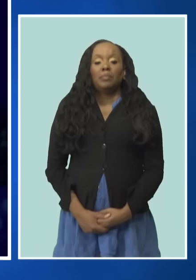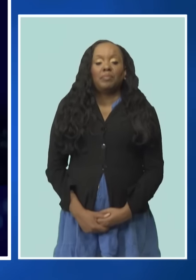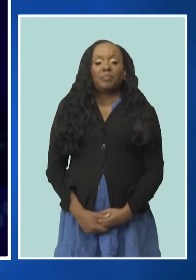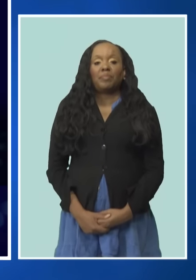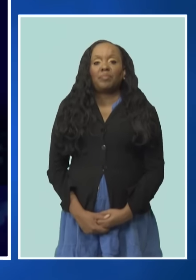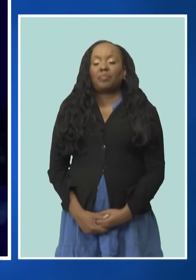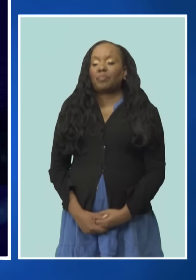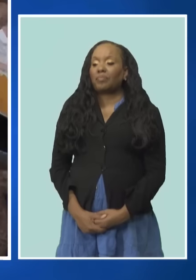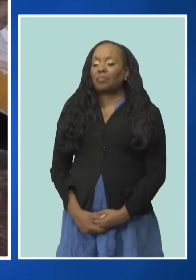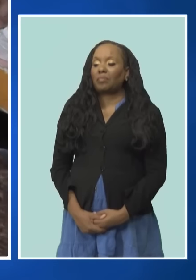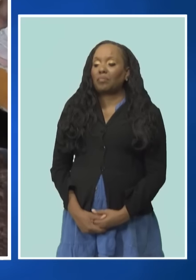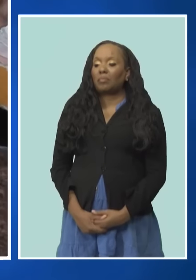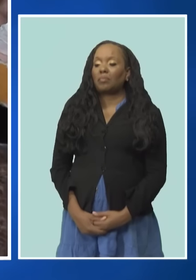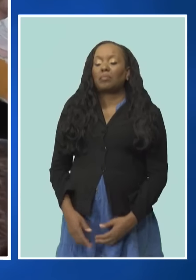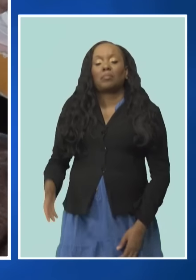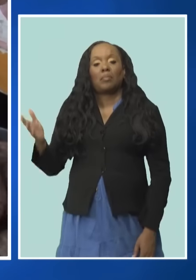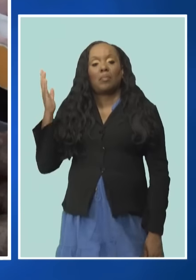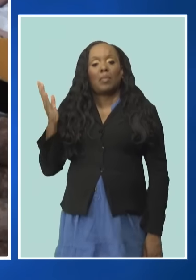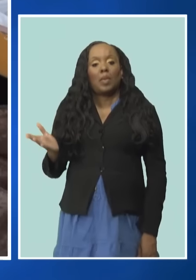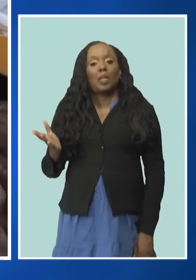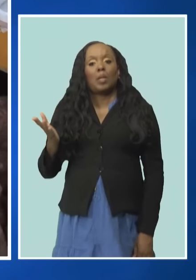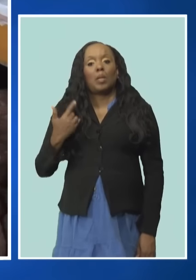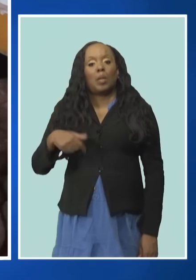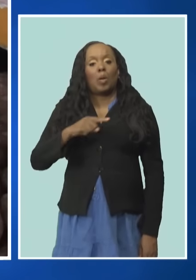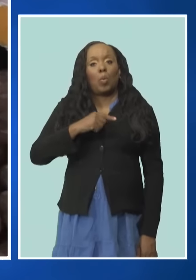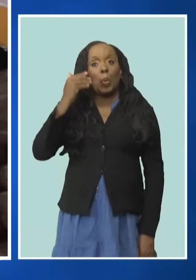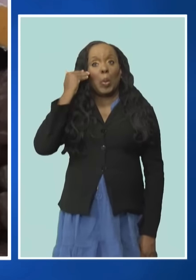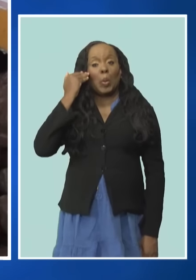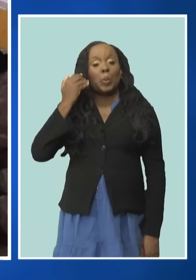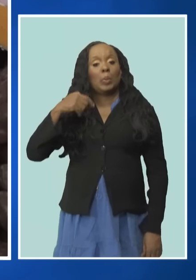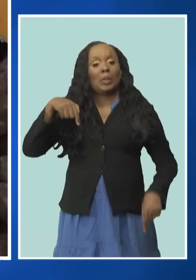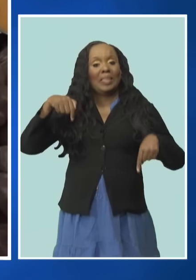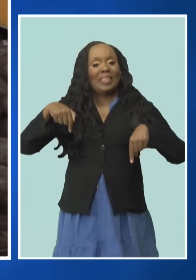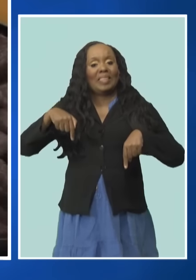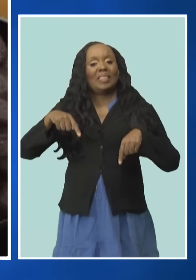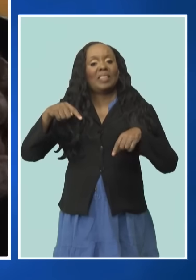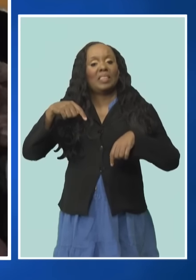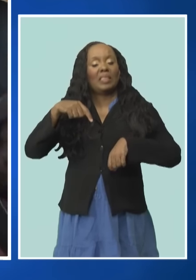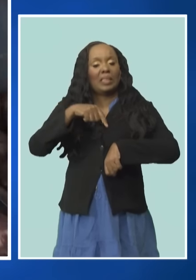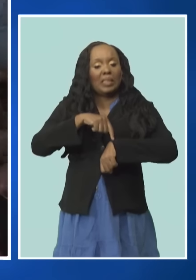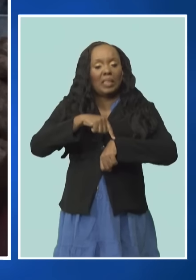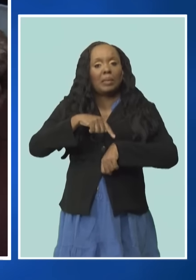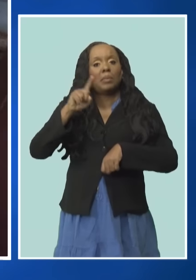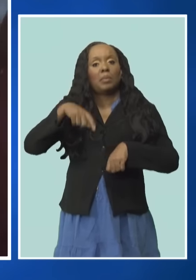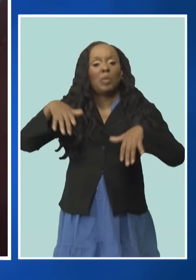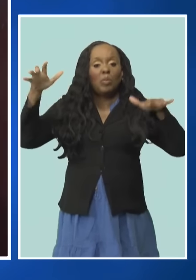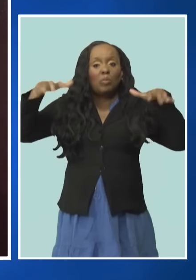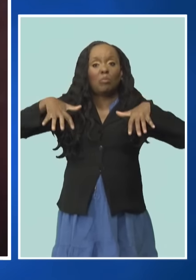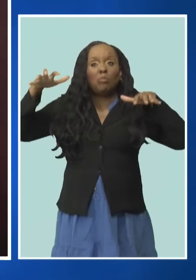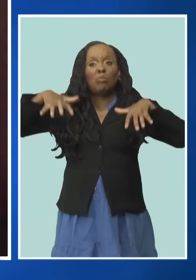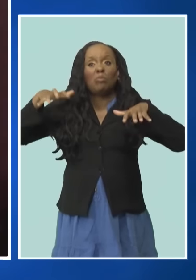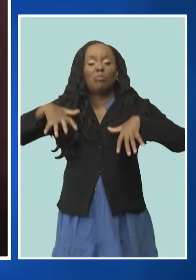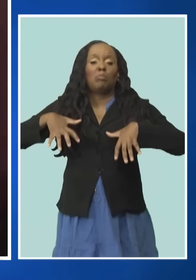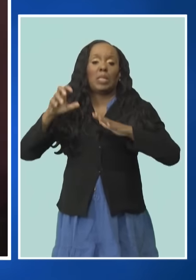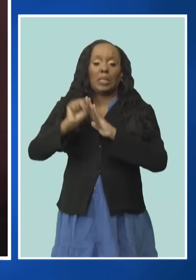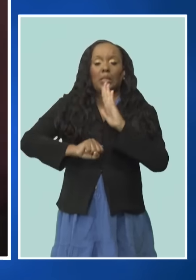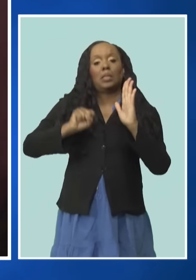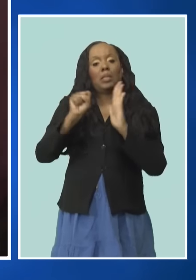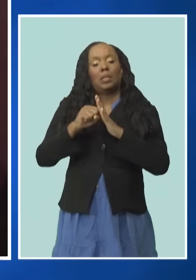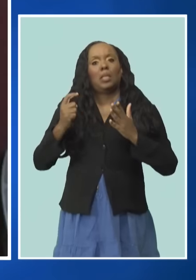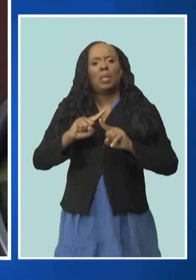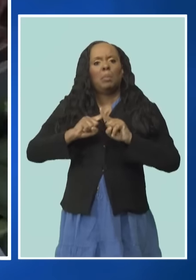The only worry, of course, that this is supposed to be the rain season, and if you don't get